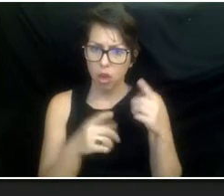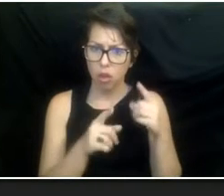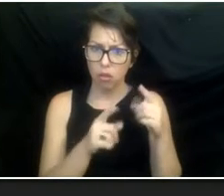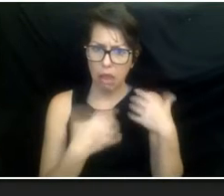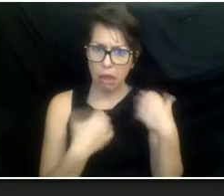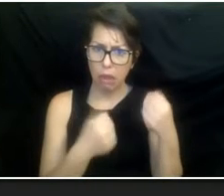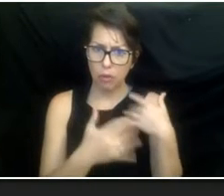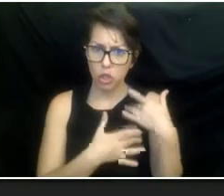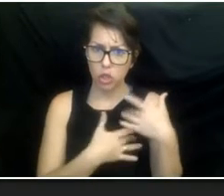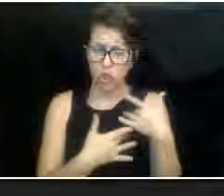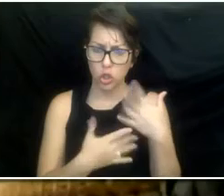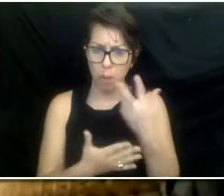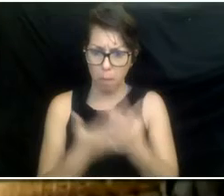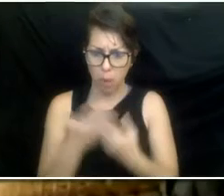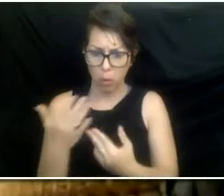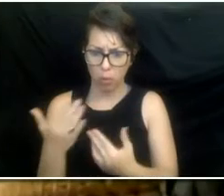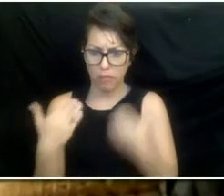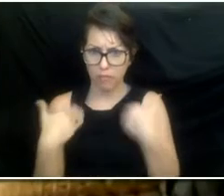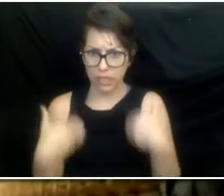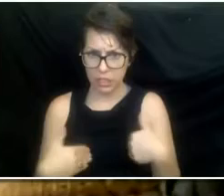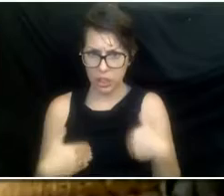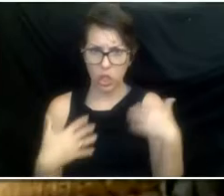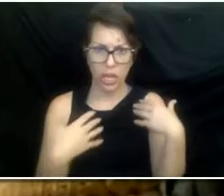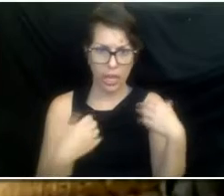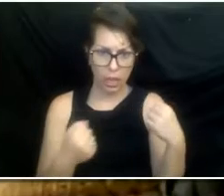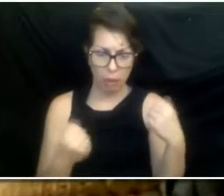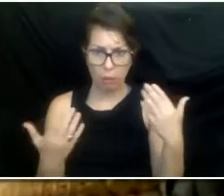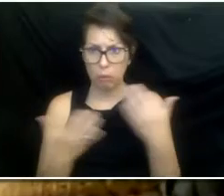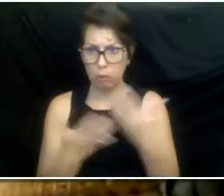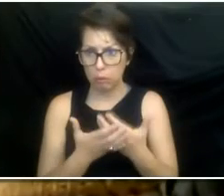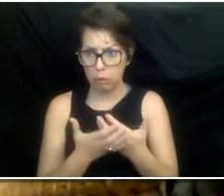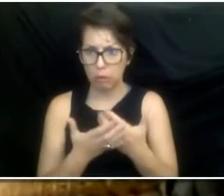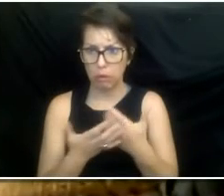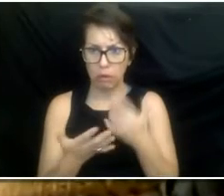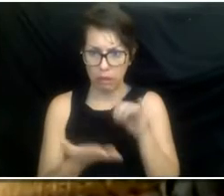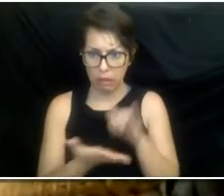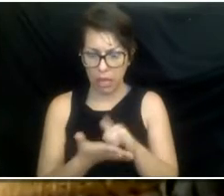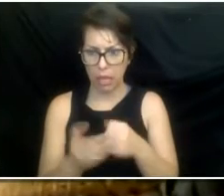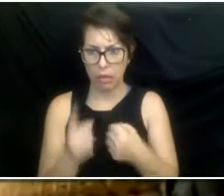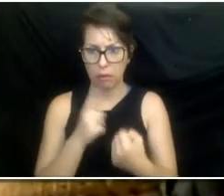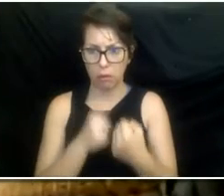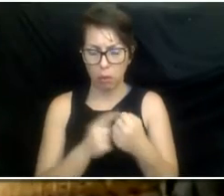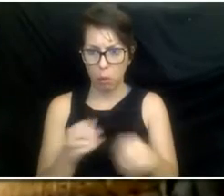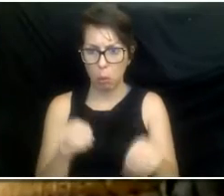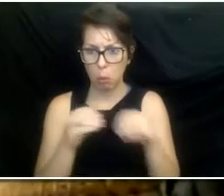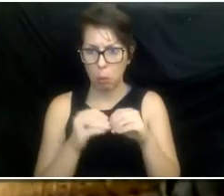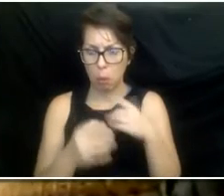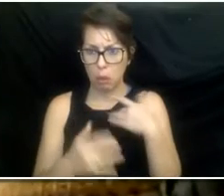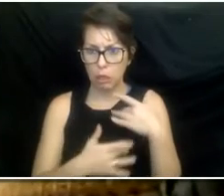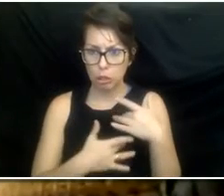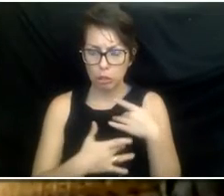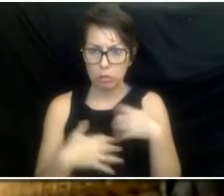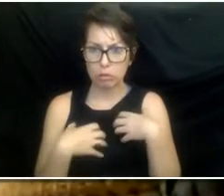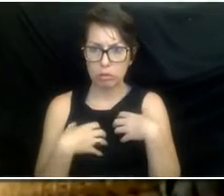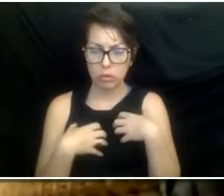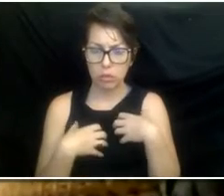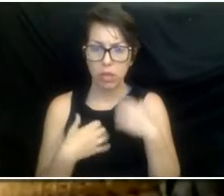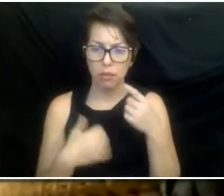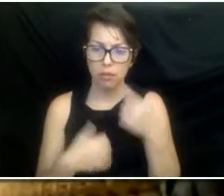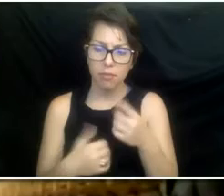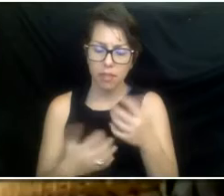in that all right and one other question if I can um and and the other providers who are going to be